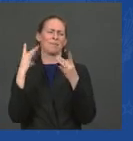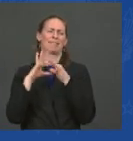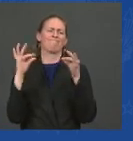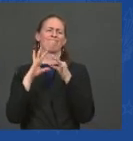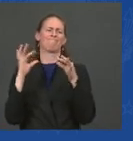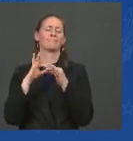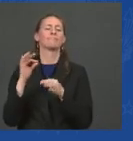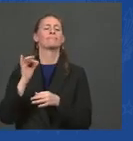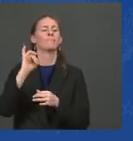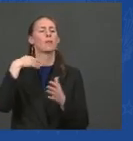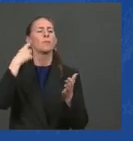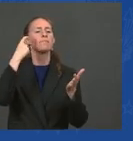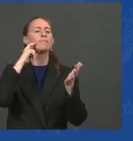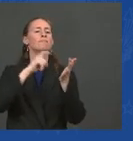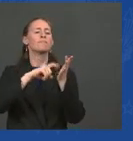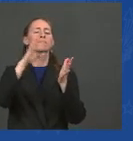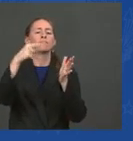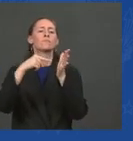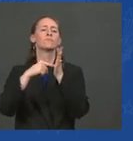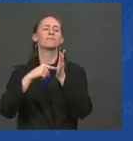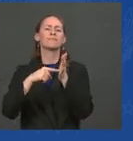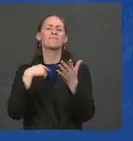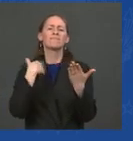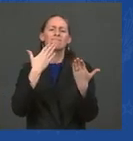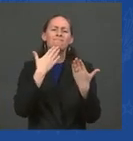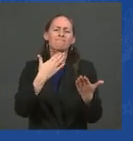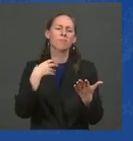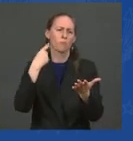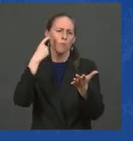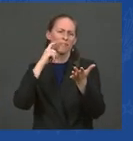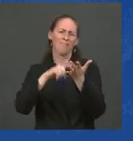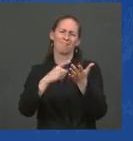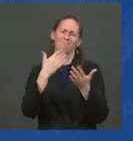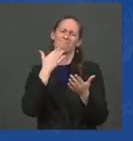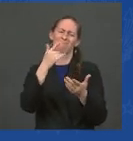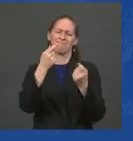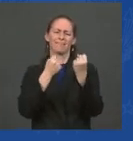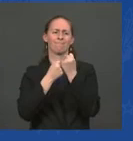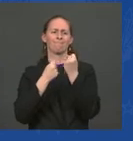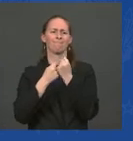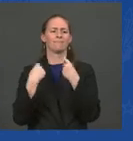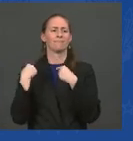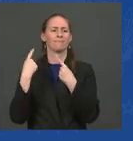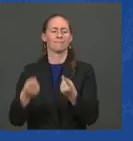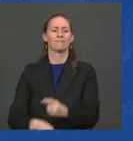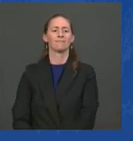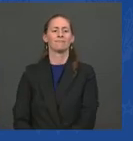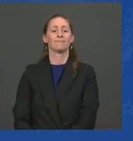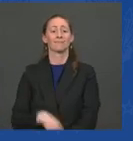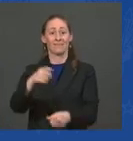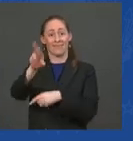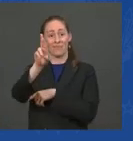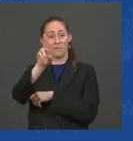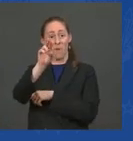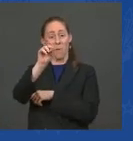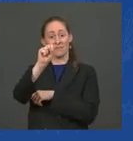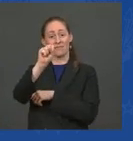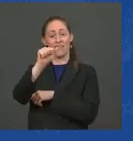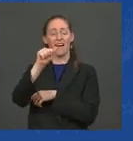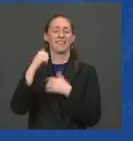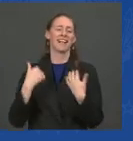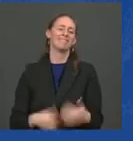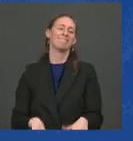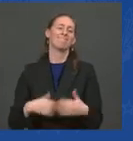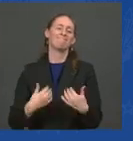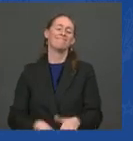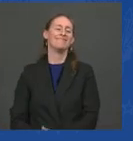thank you for your help and your support. And Rosa DeLauro. Rosa, I don't owe as